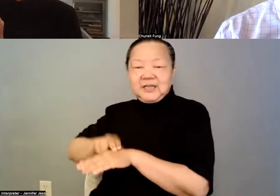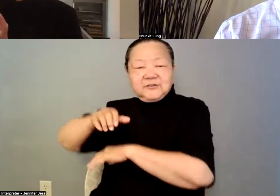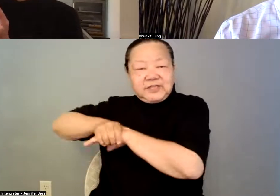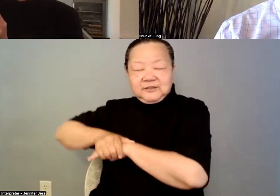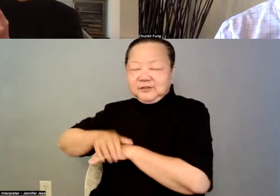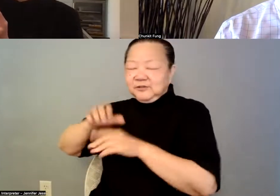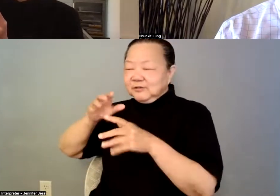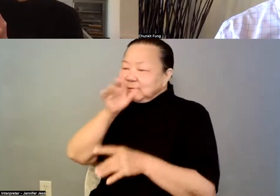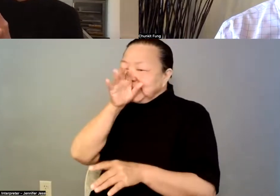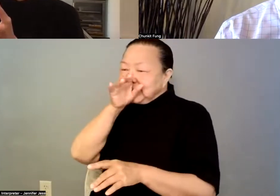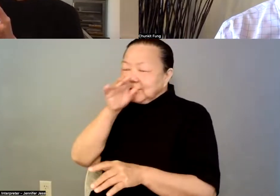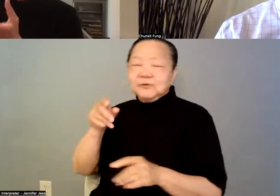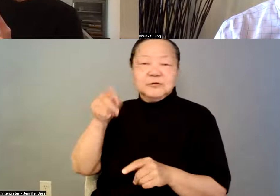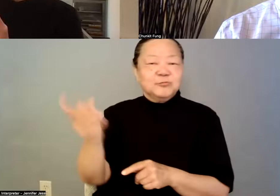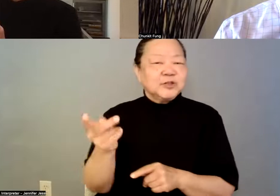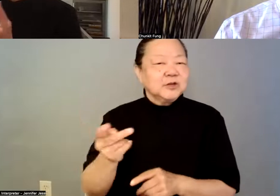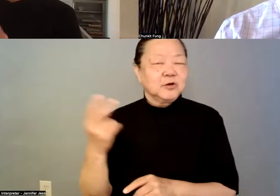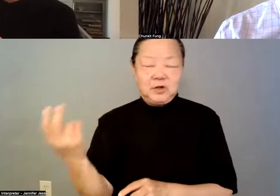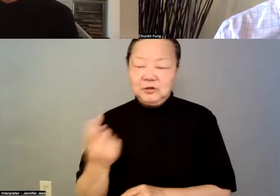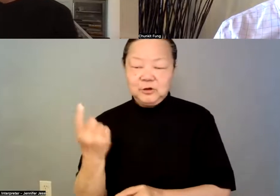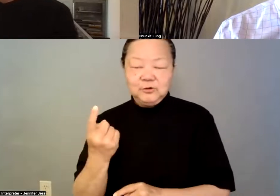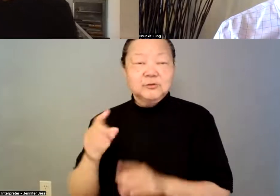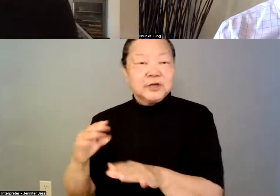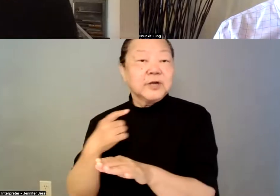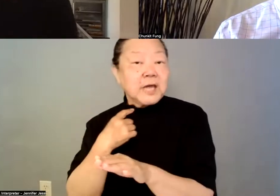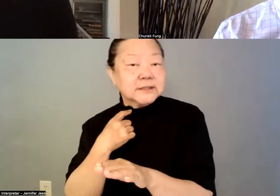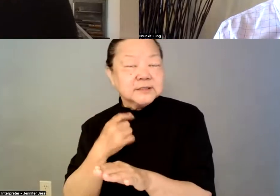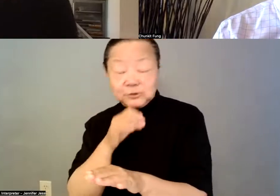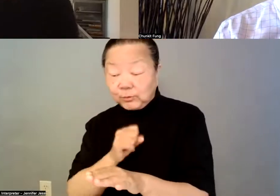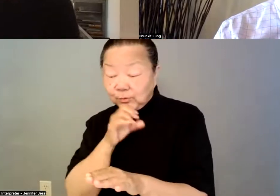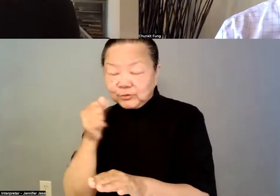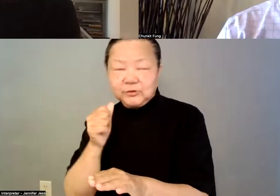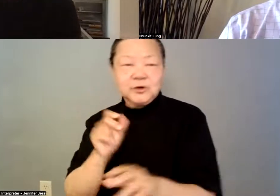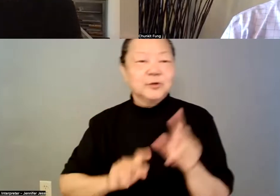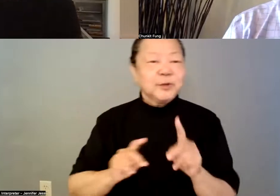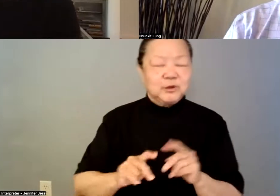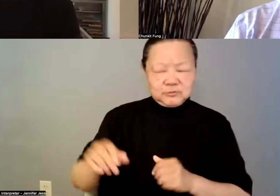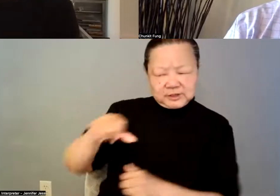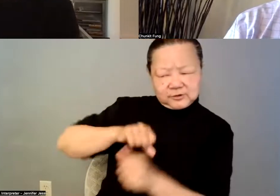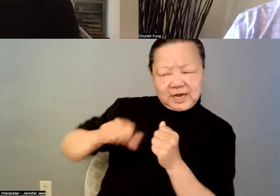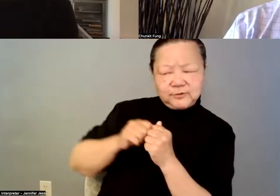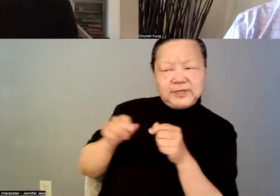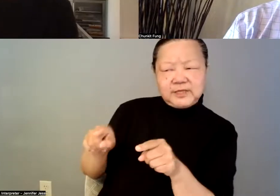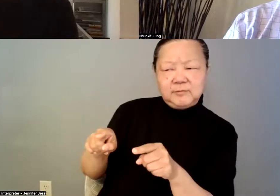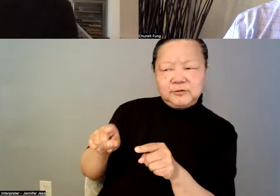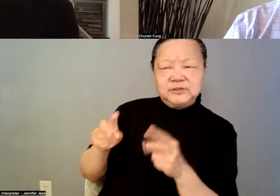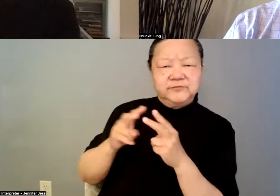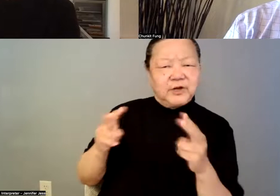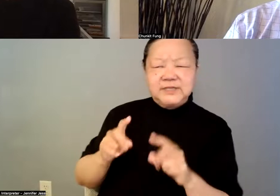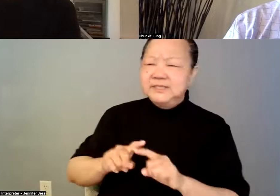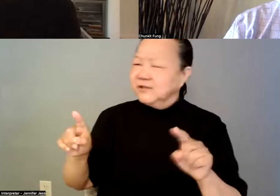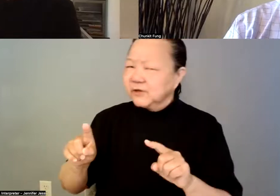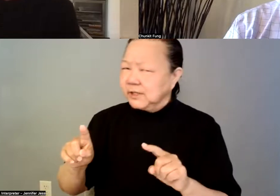little bit and I was just observing them with their accents and being older, the way that people interacted with them was incredibly